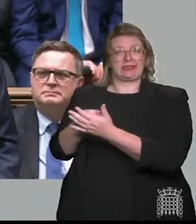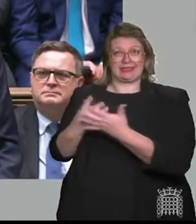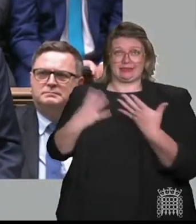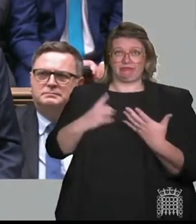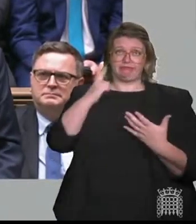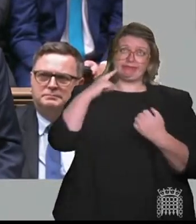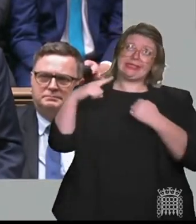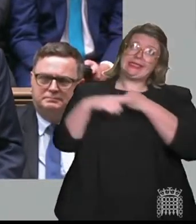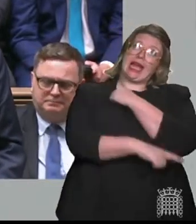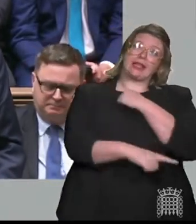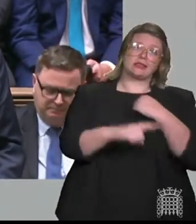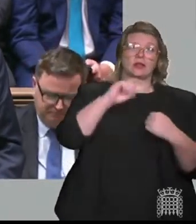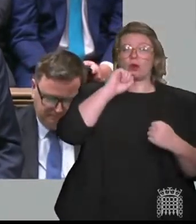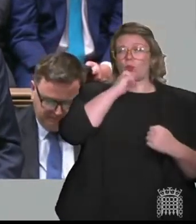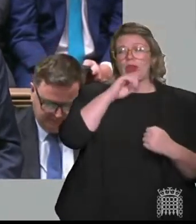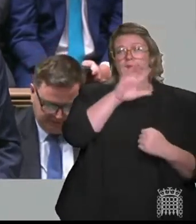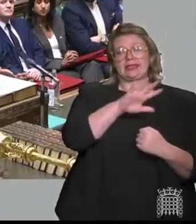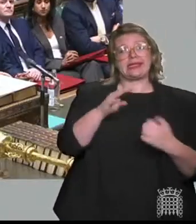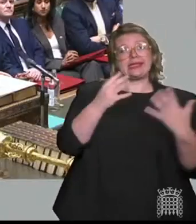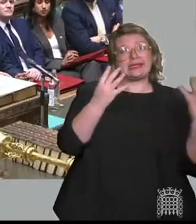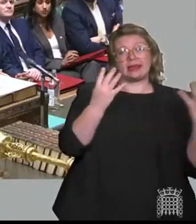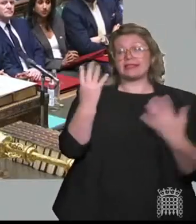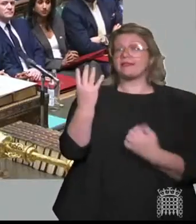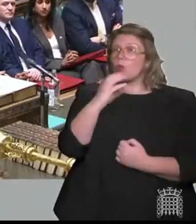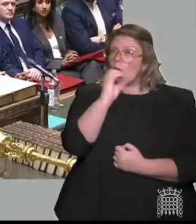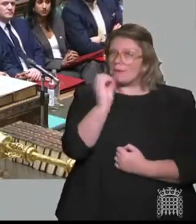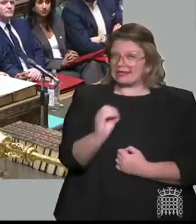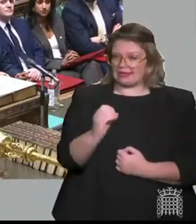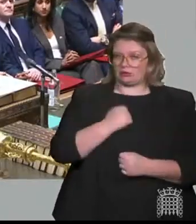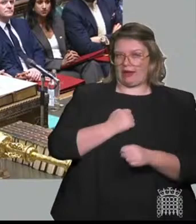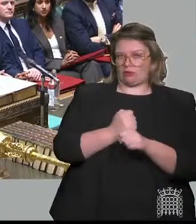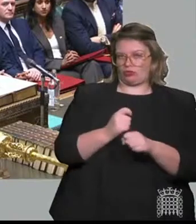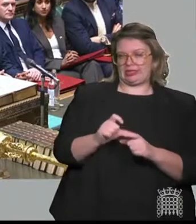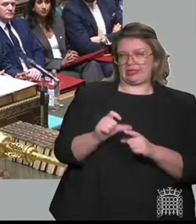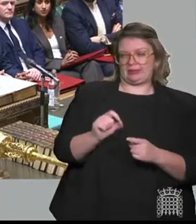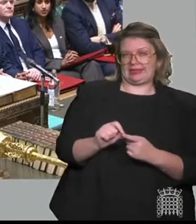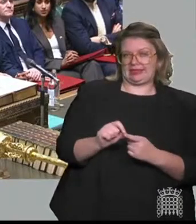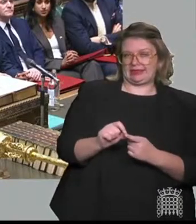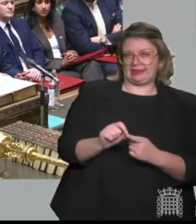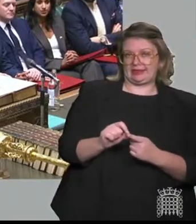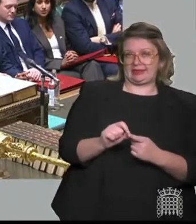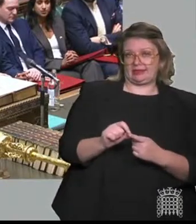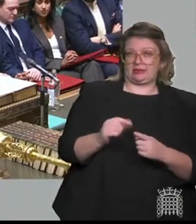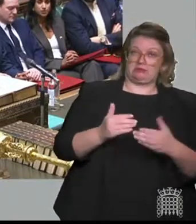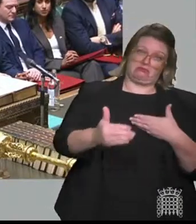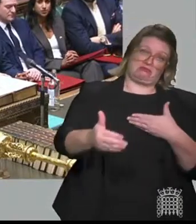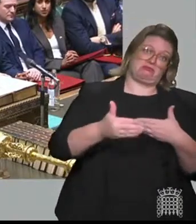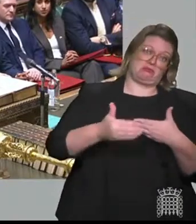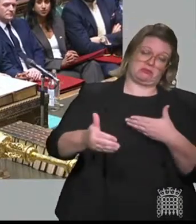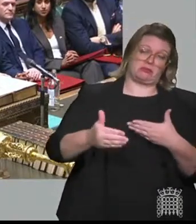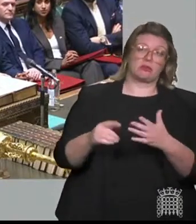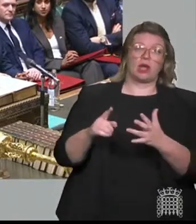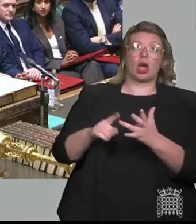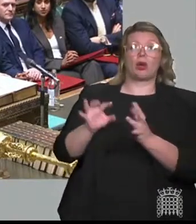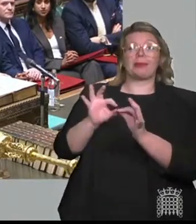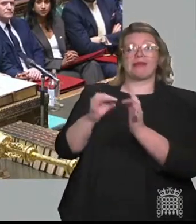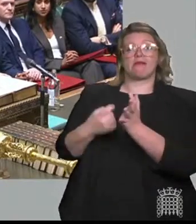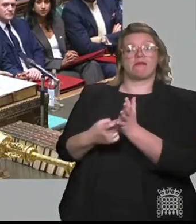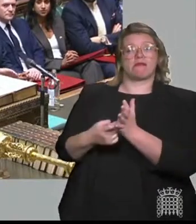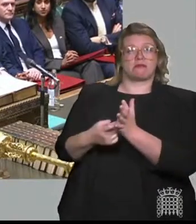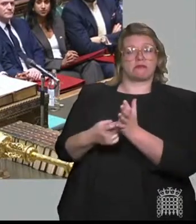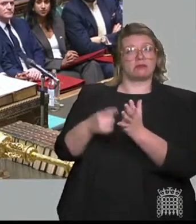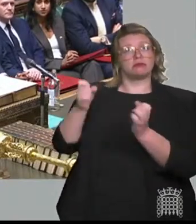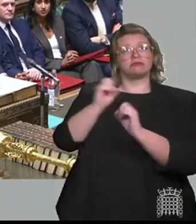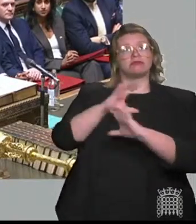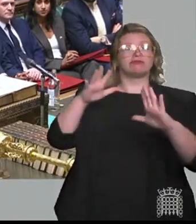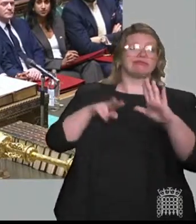to be 94% of GDP by the end of the forecast. The OBR today forecast underlying